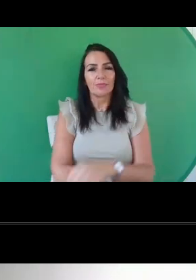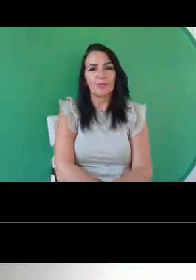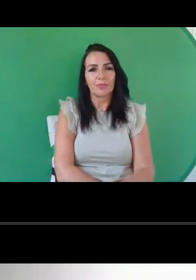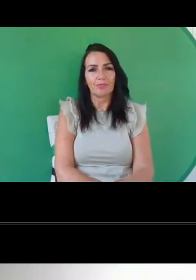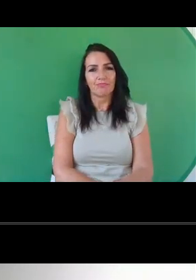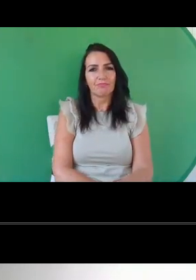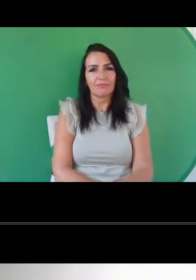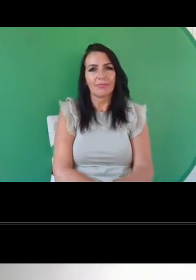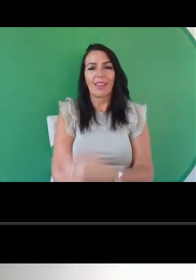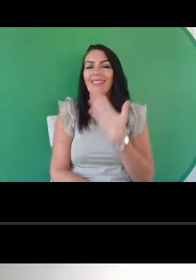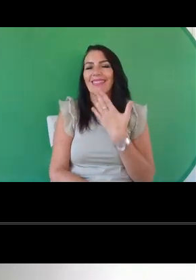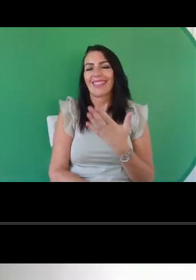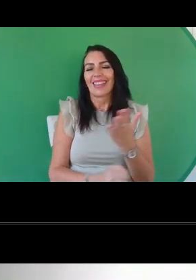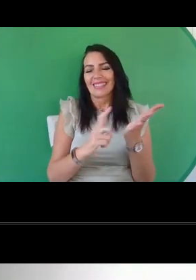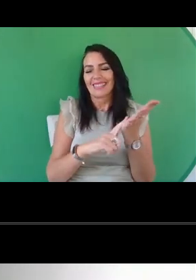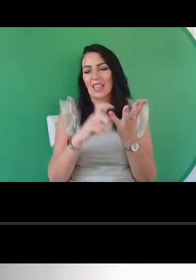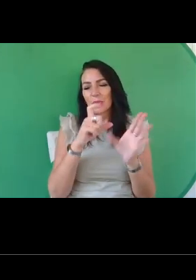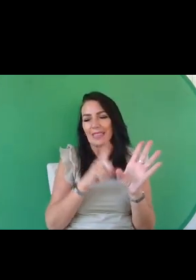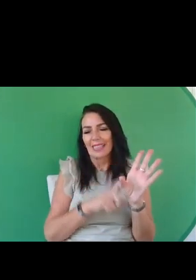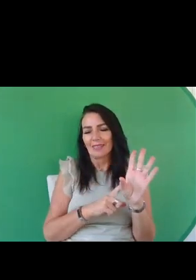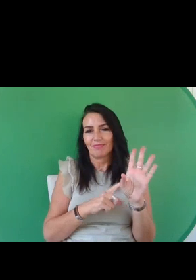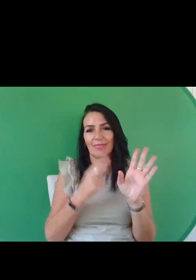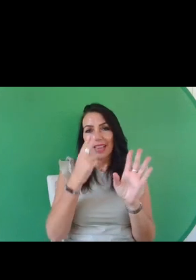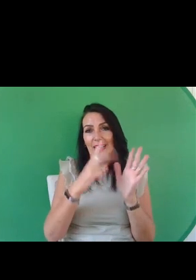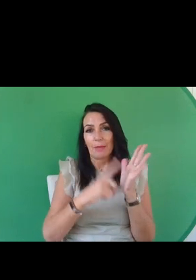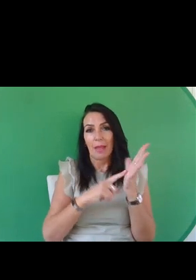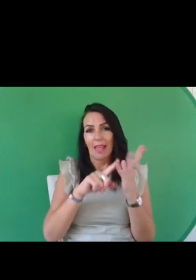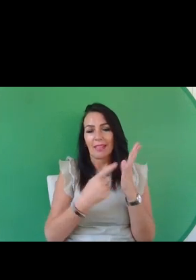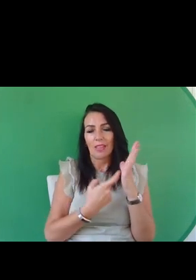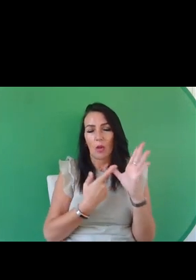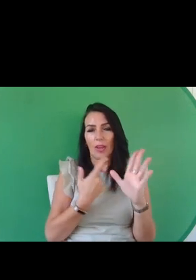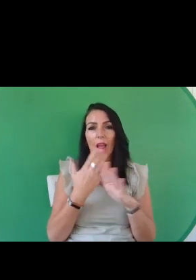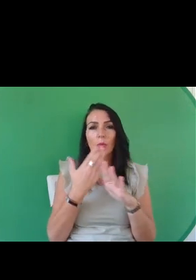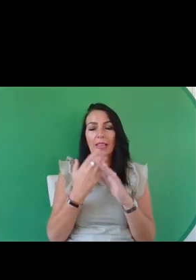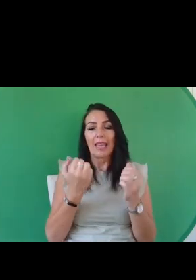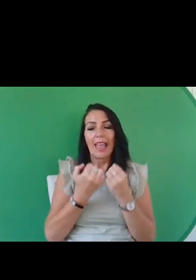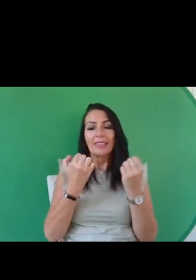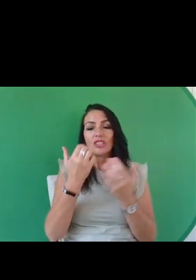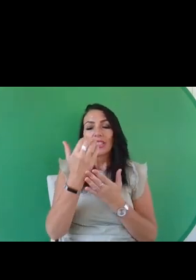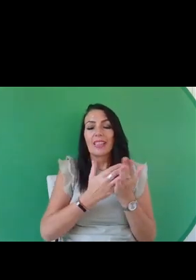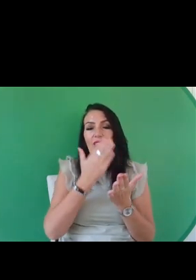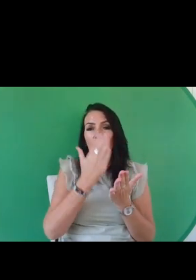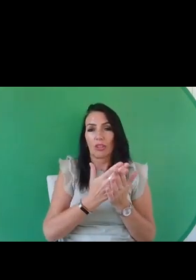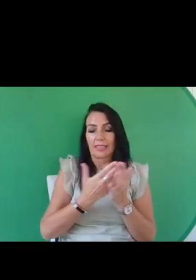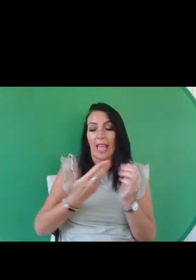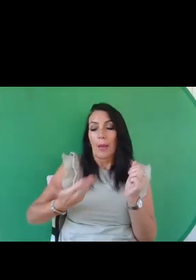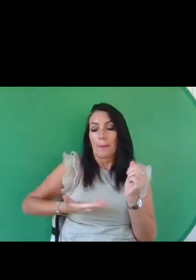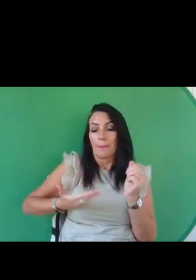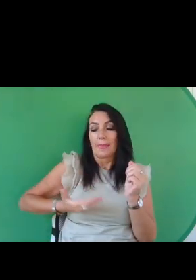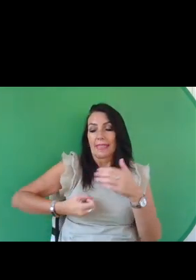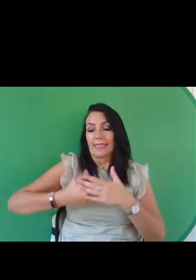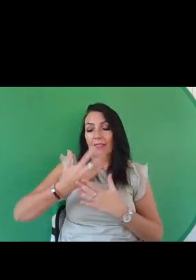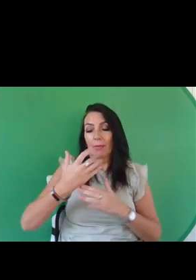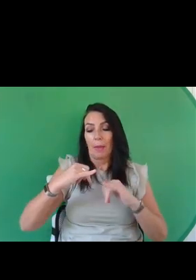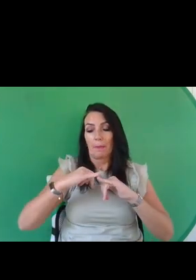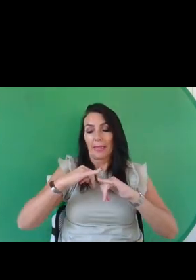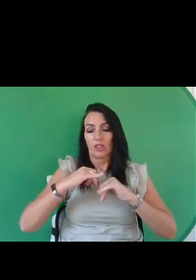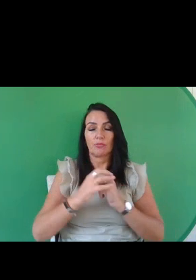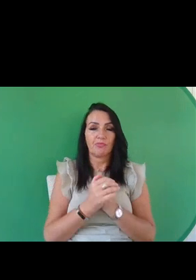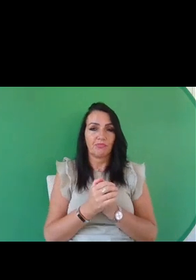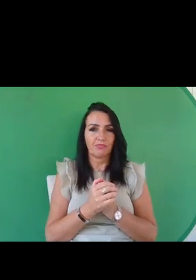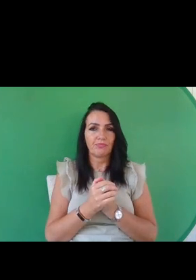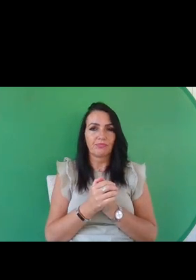Hi, thanks Lucy. So my name is Laura and I work at Energy Saving Trust as a Business Development Manager. And I'd just like to talk a